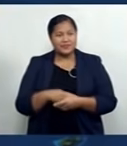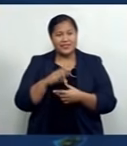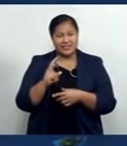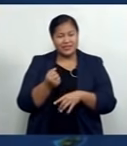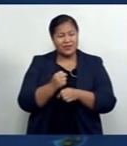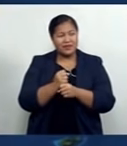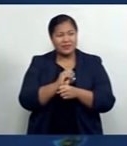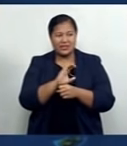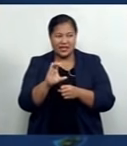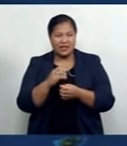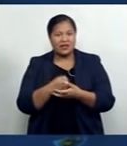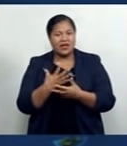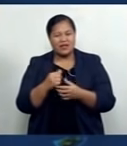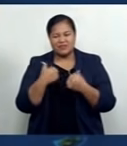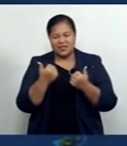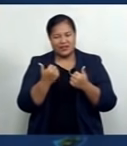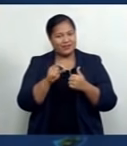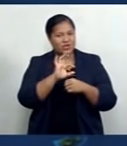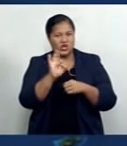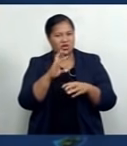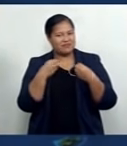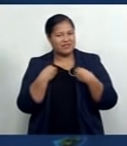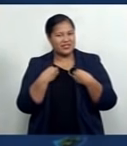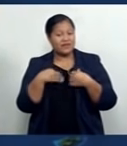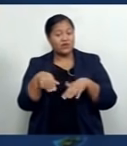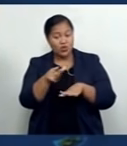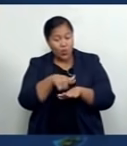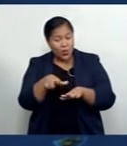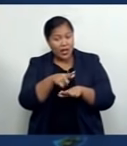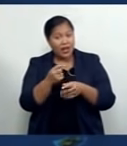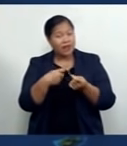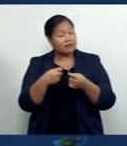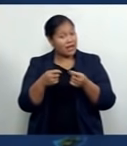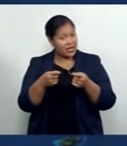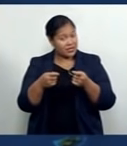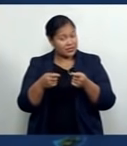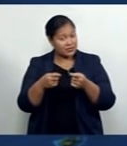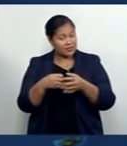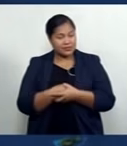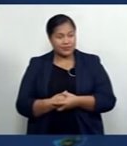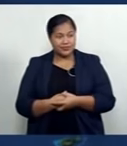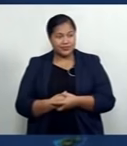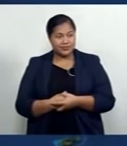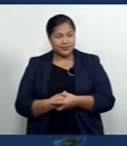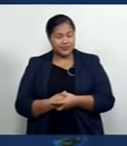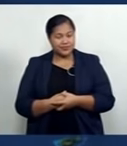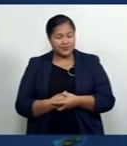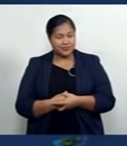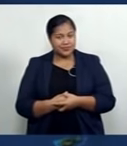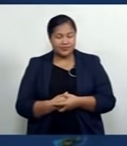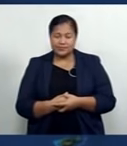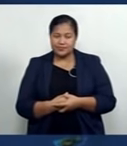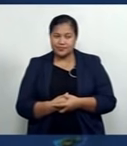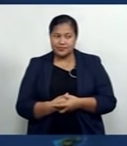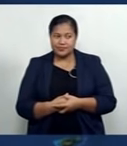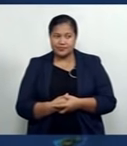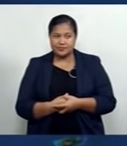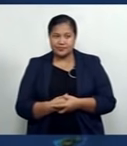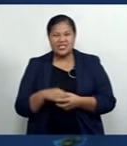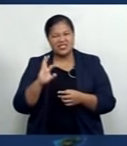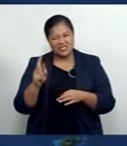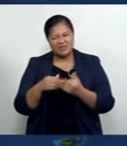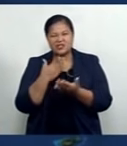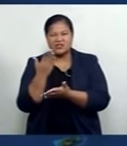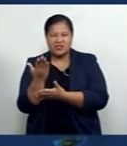a majority, if not all of their business for the local market, and a lot of them in the West, and so therefore relying upon the